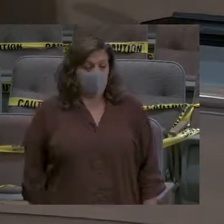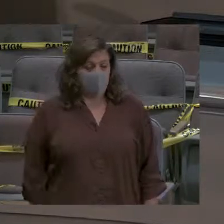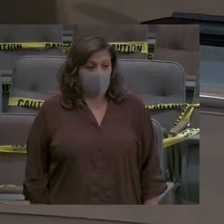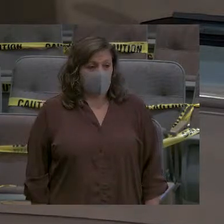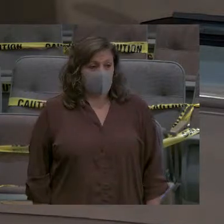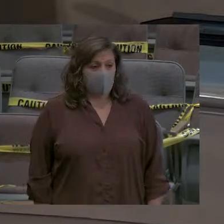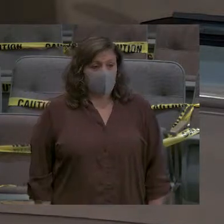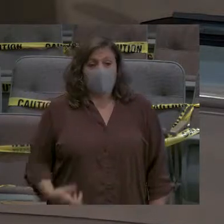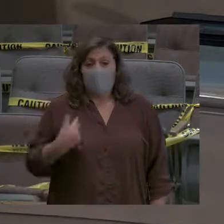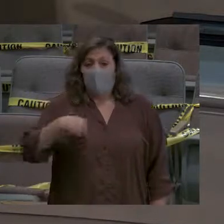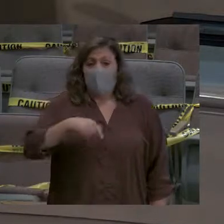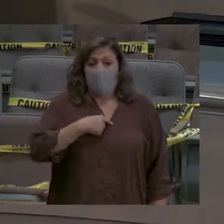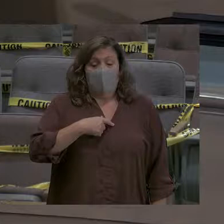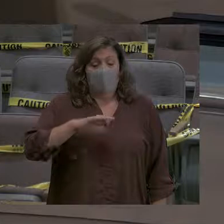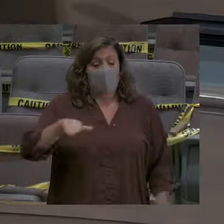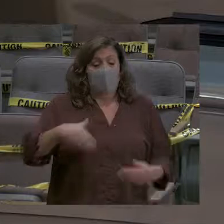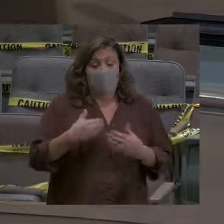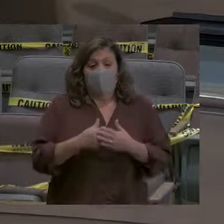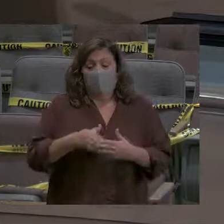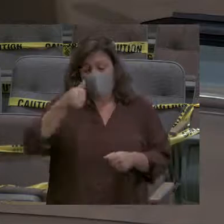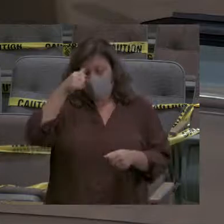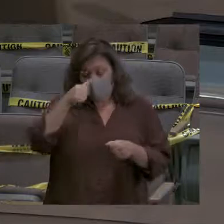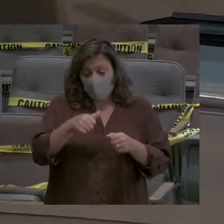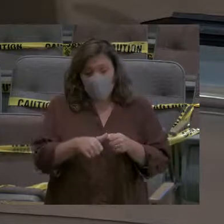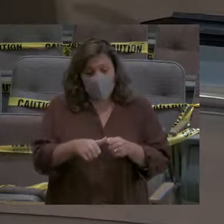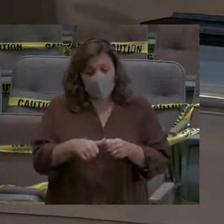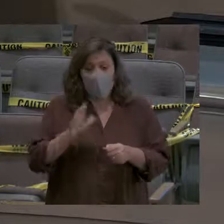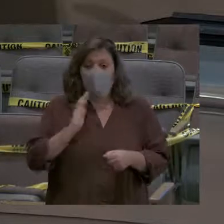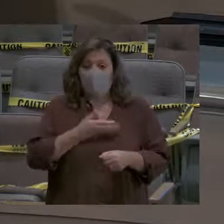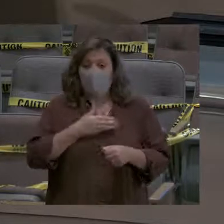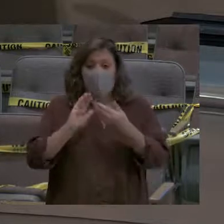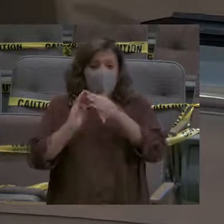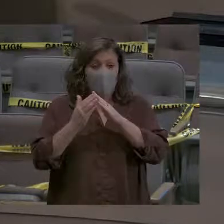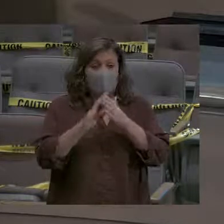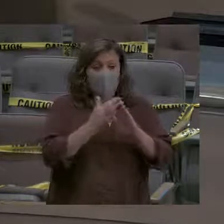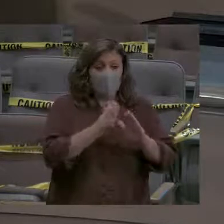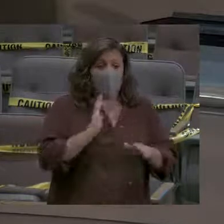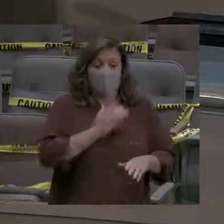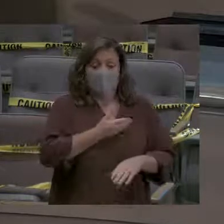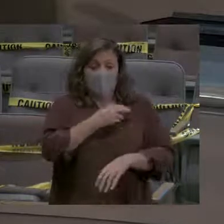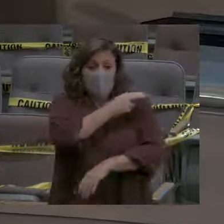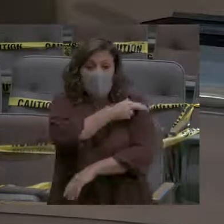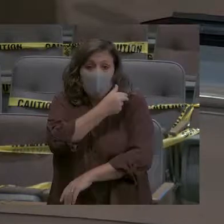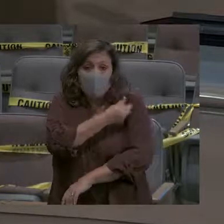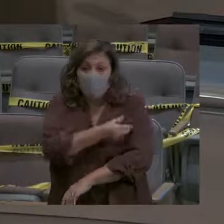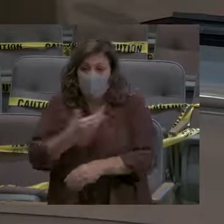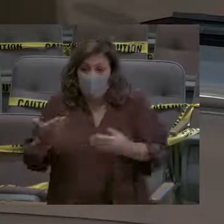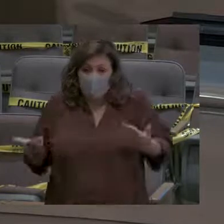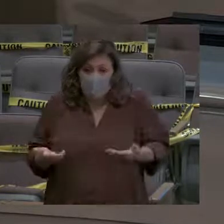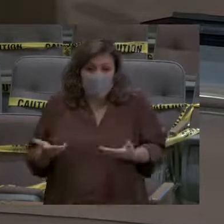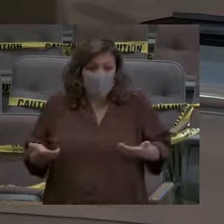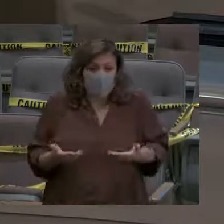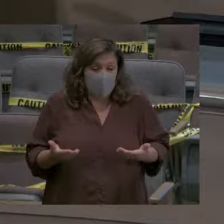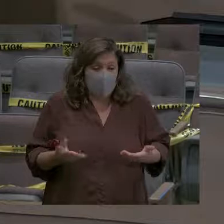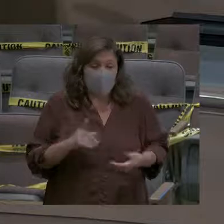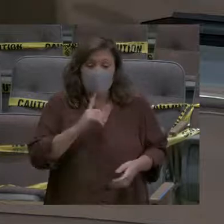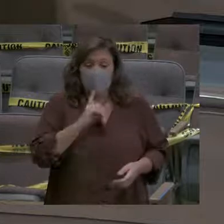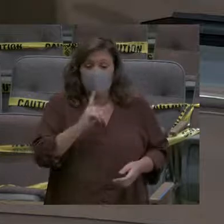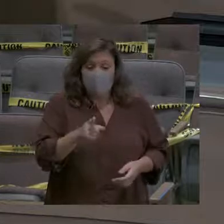and I think we all appreciate the fact that our community and our hospitals locally were